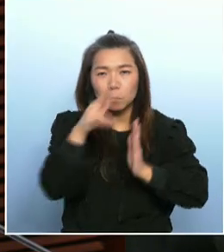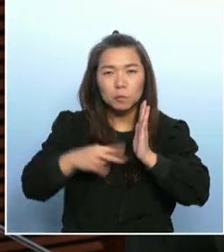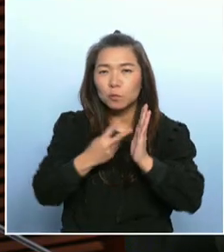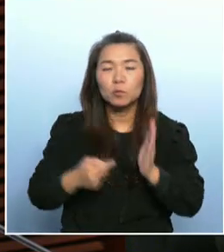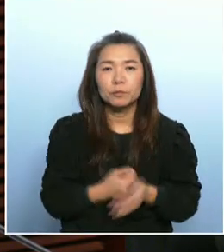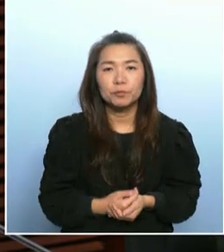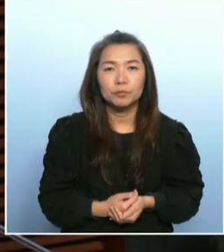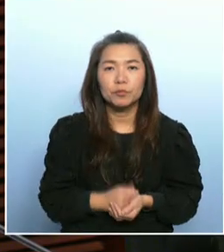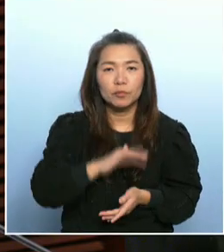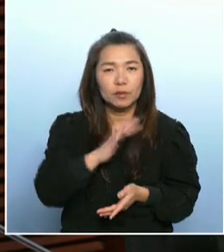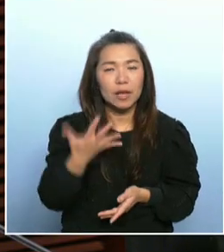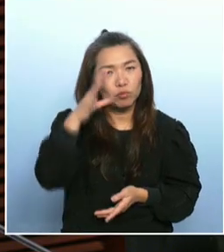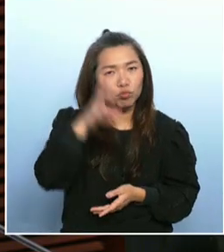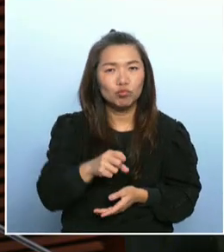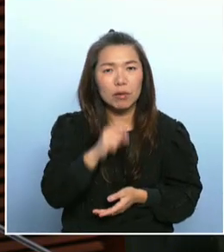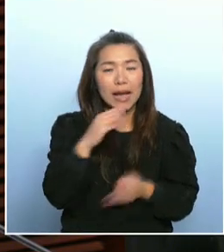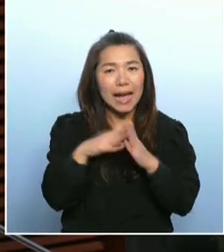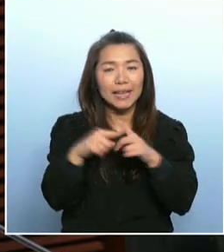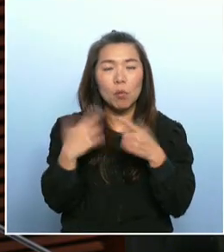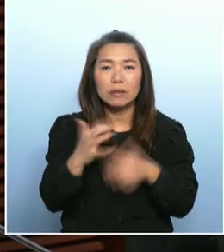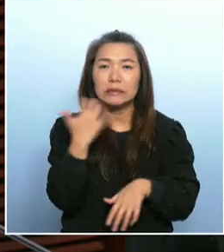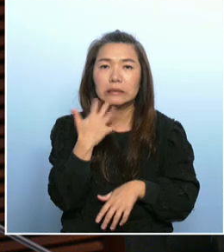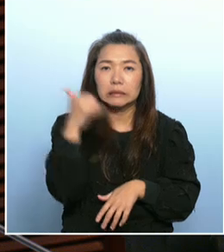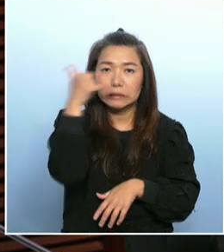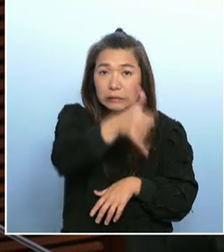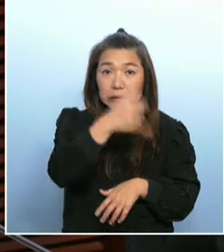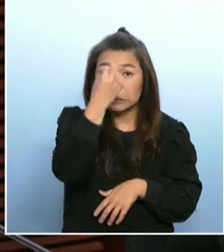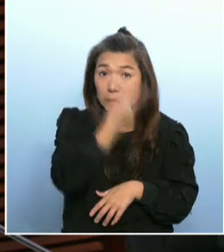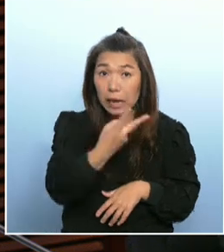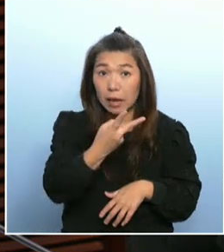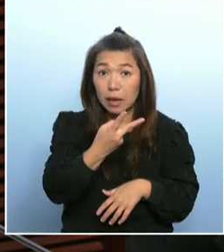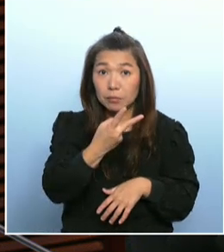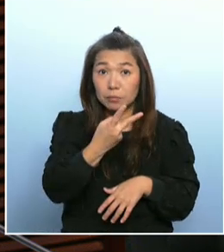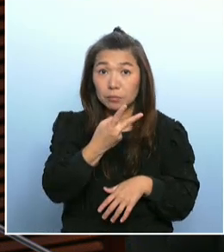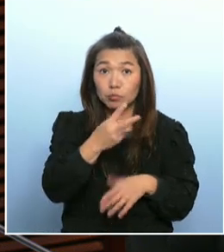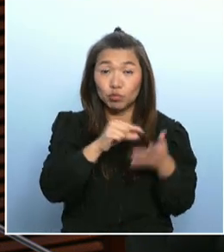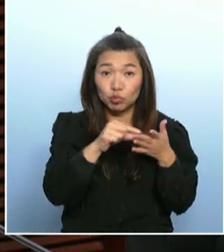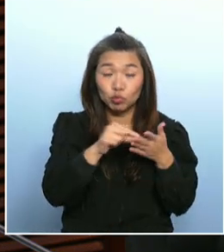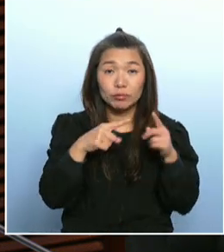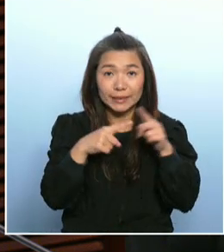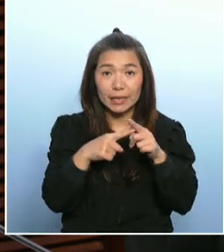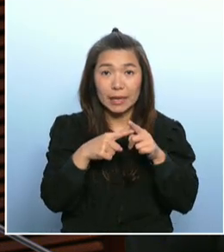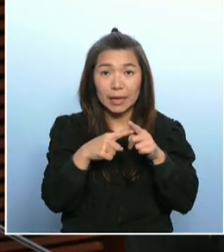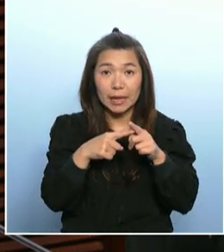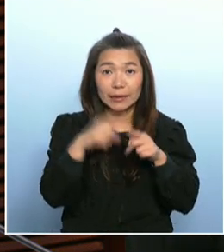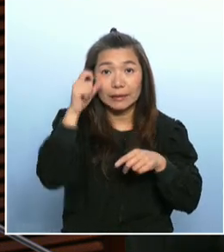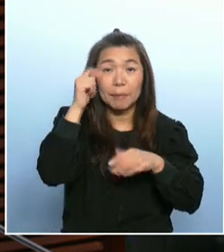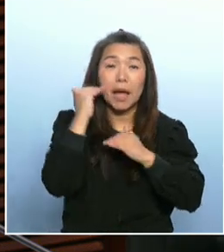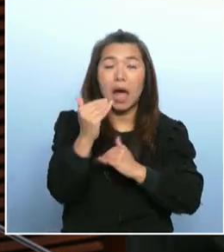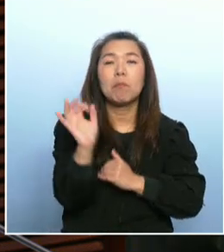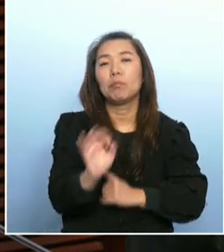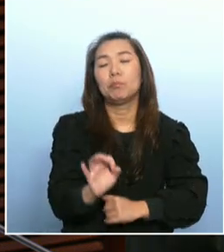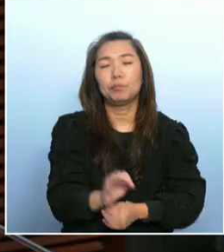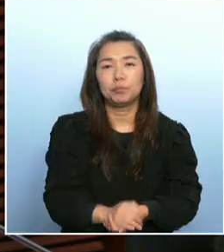may tighten the arrangement from time to time. But I think that there shouldn't be